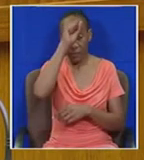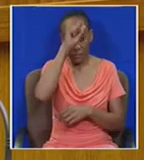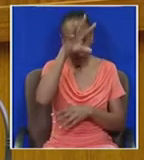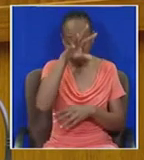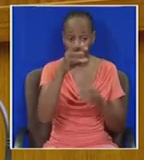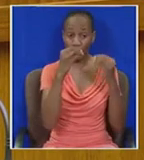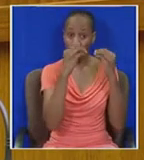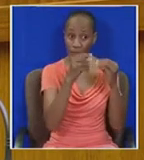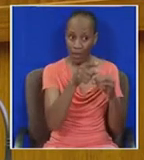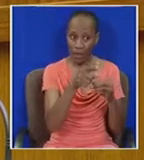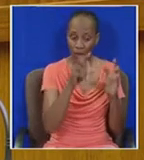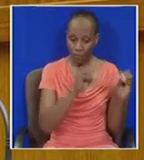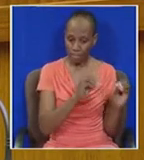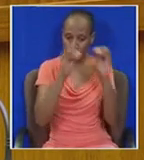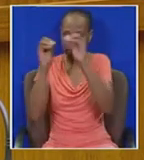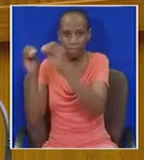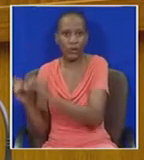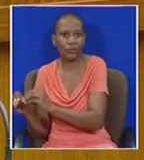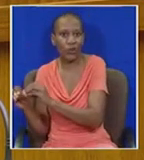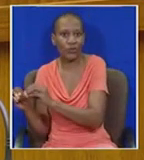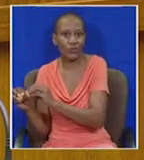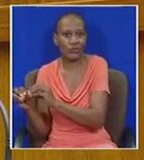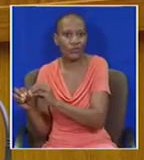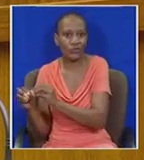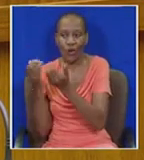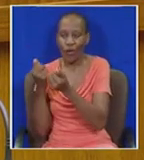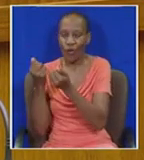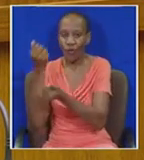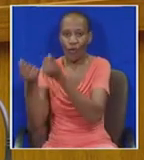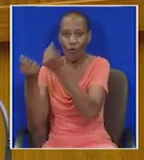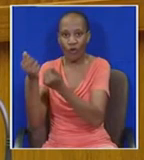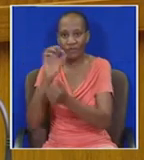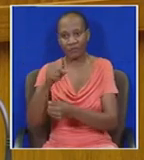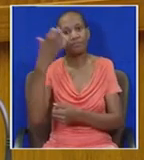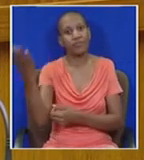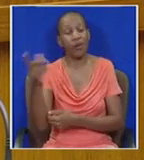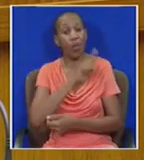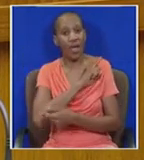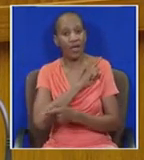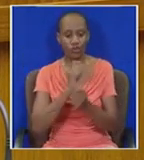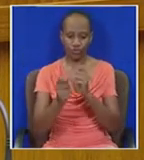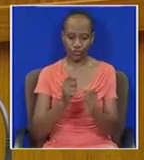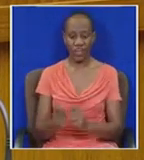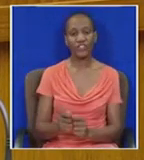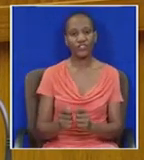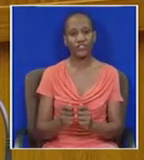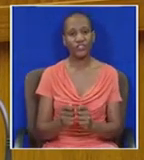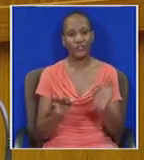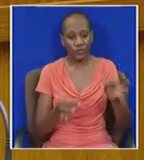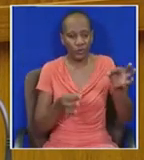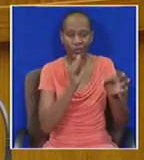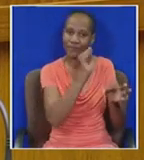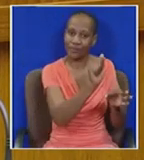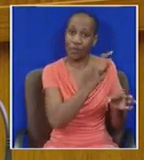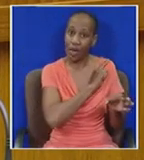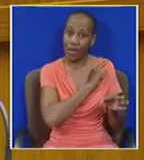will postpone its court application in respect of the reviewed mining charter to allow parties the